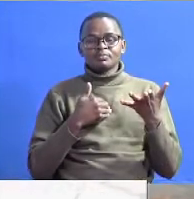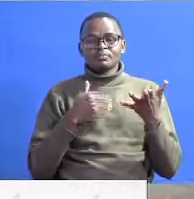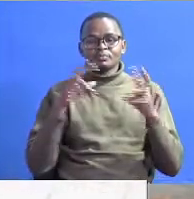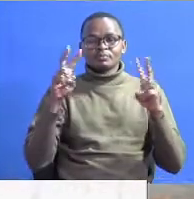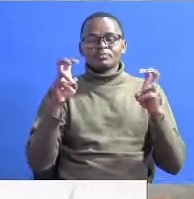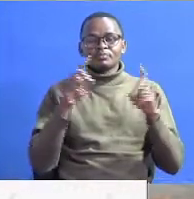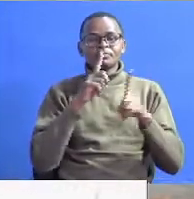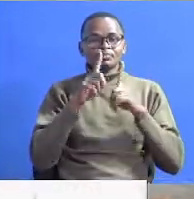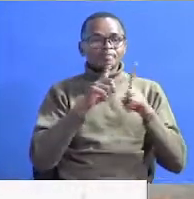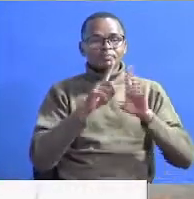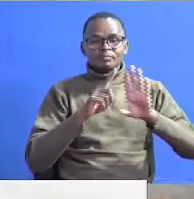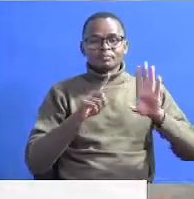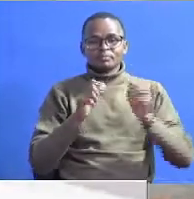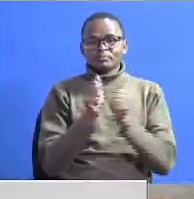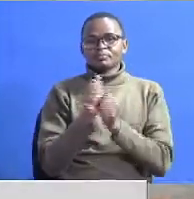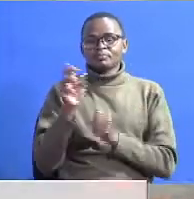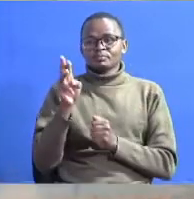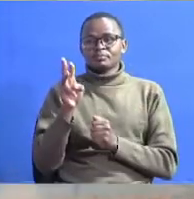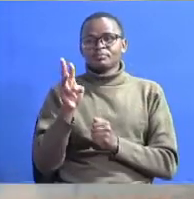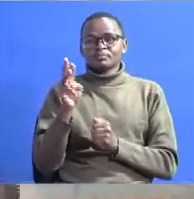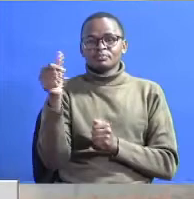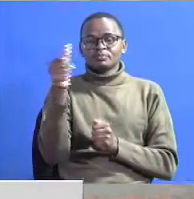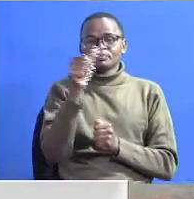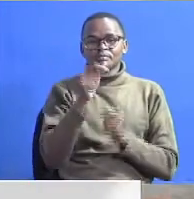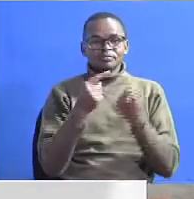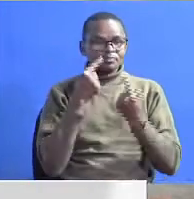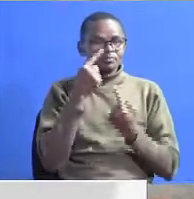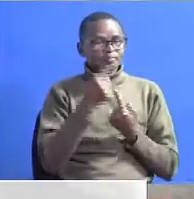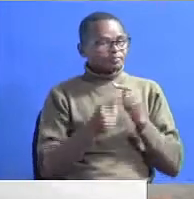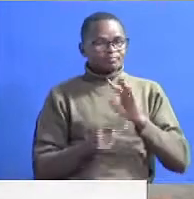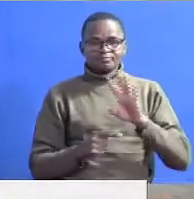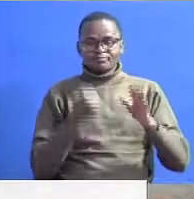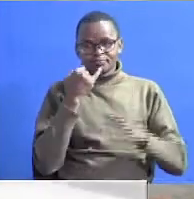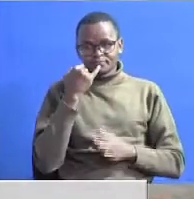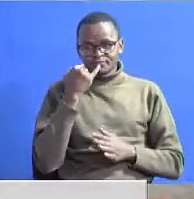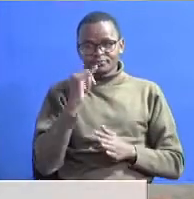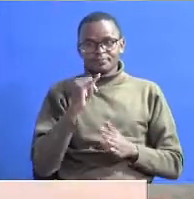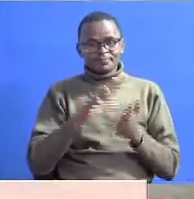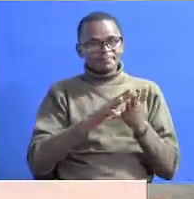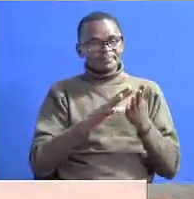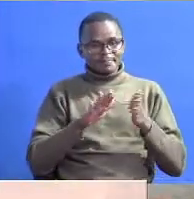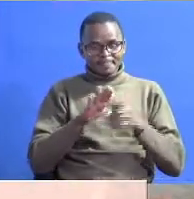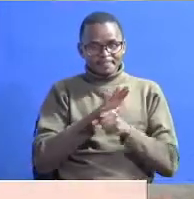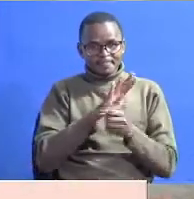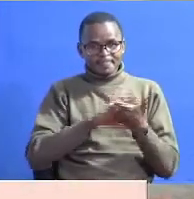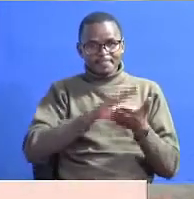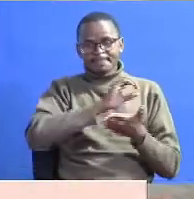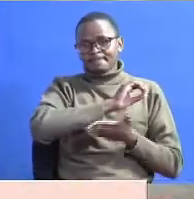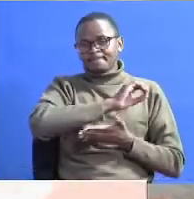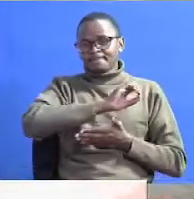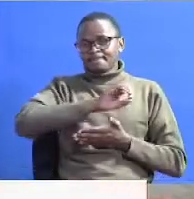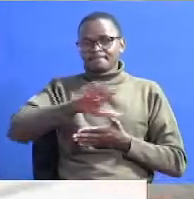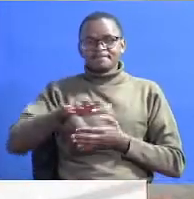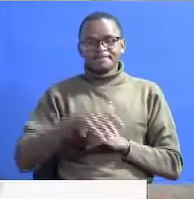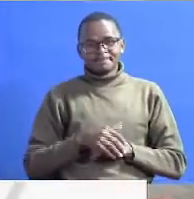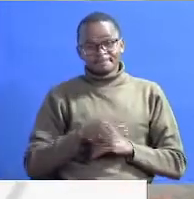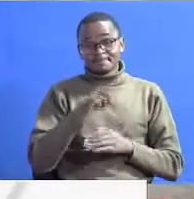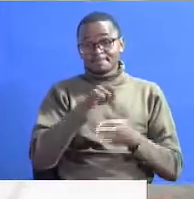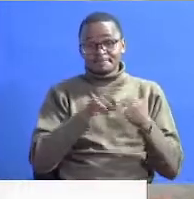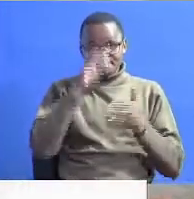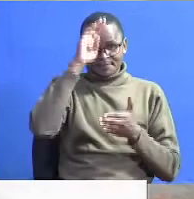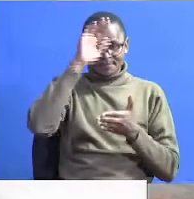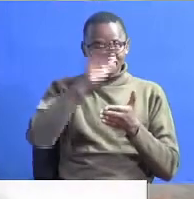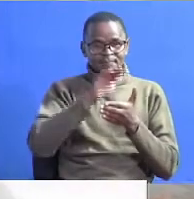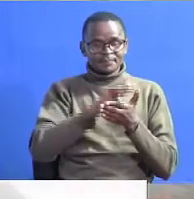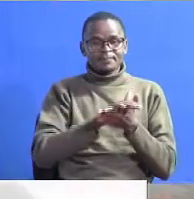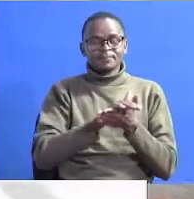issues or talking with them or any negotiations. Is to completely eliminate them. Right. And what I believe